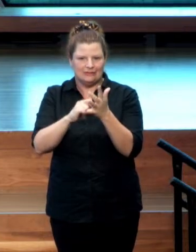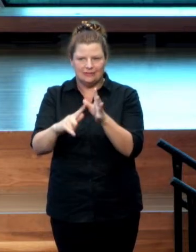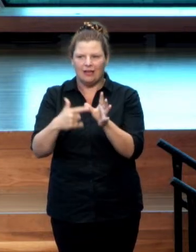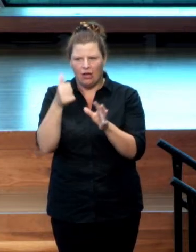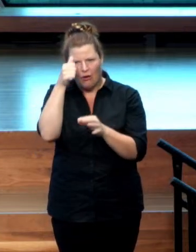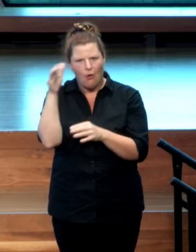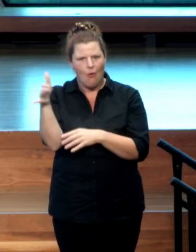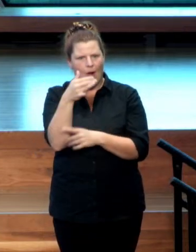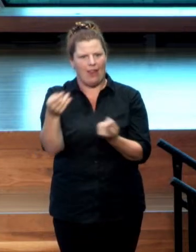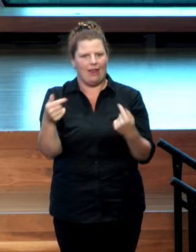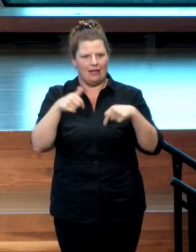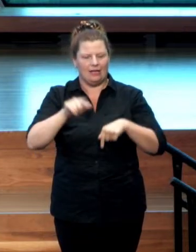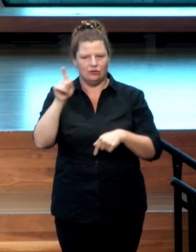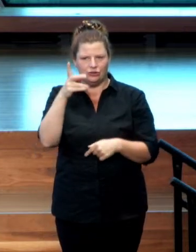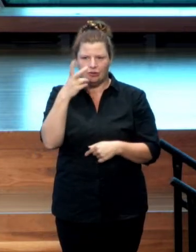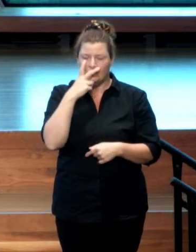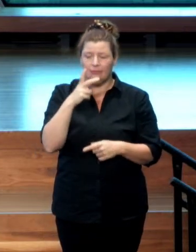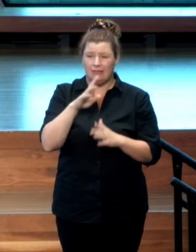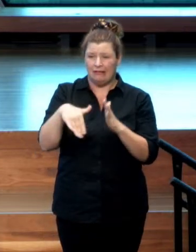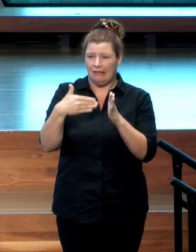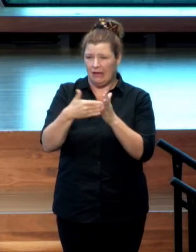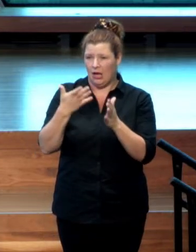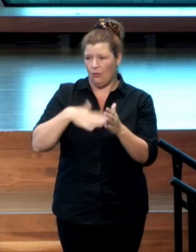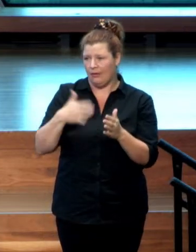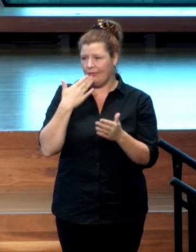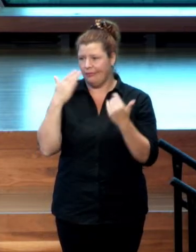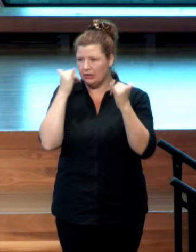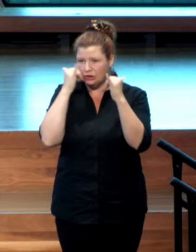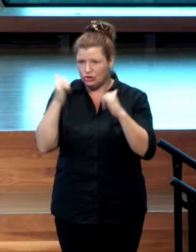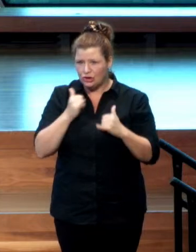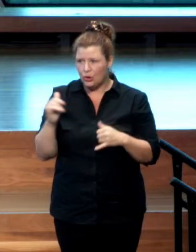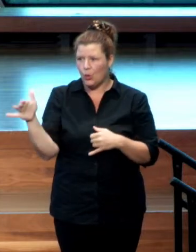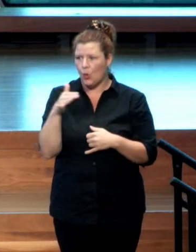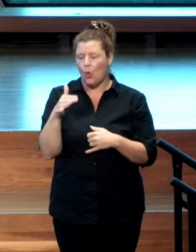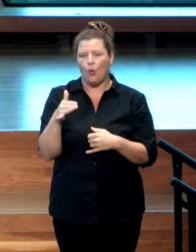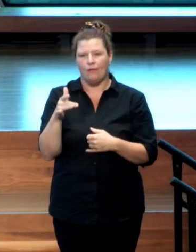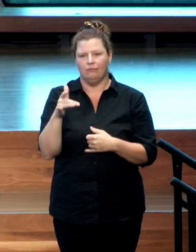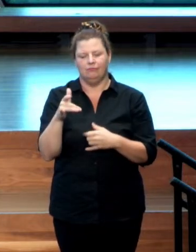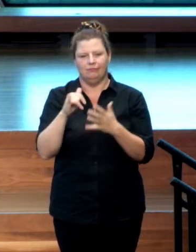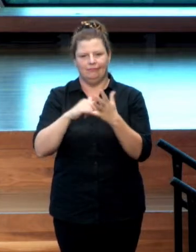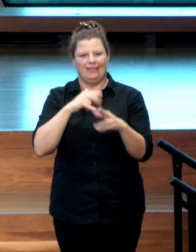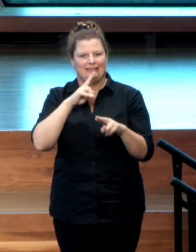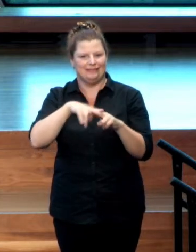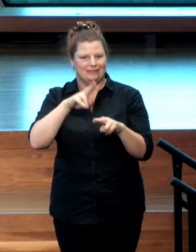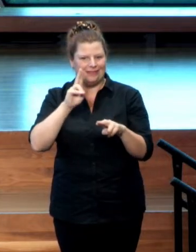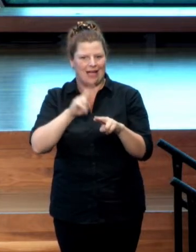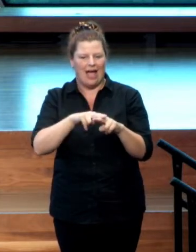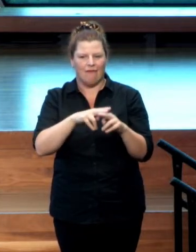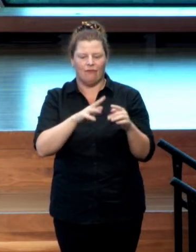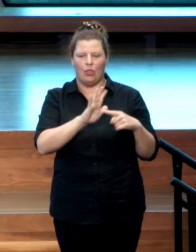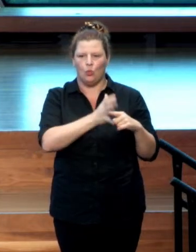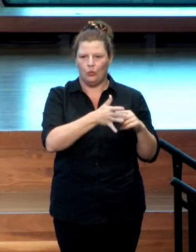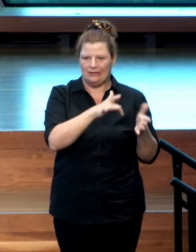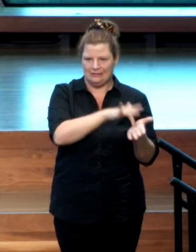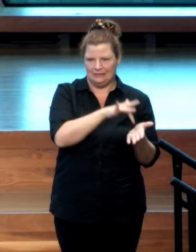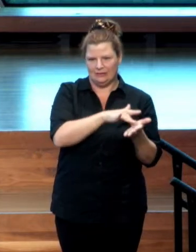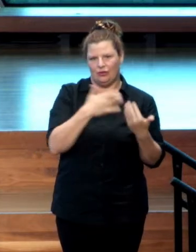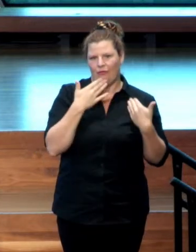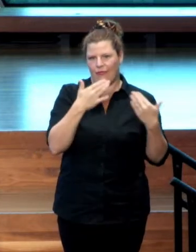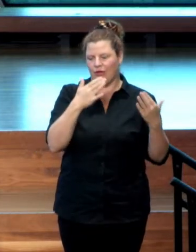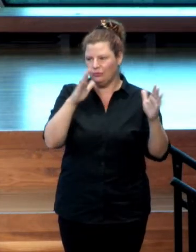And lastly, of course, I'd like to thank the judges and all the staff at the Wheeler Centre for putting on a wonderful night like this. Thank you so